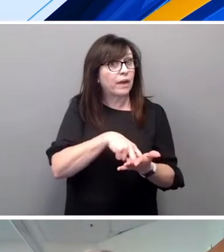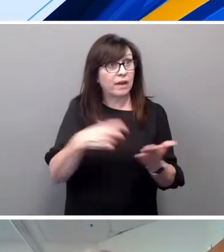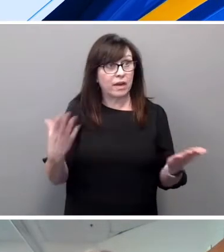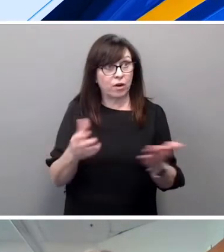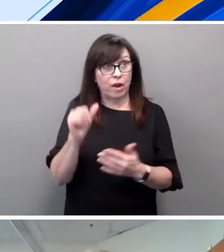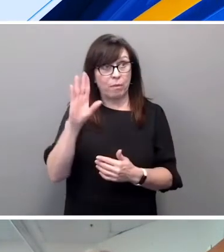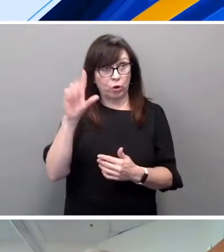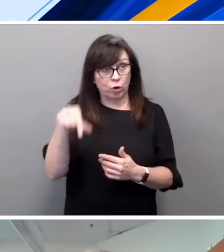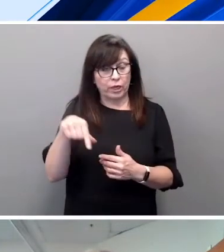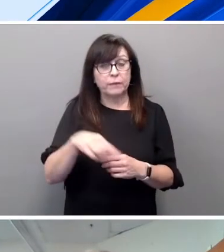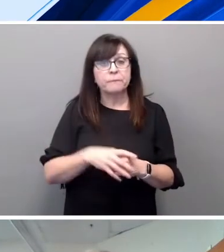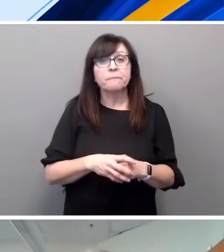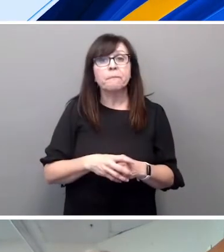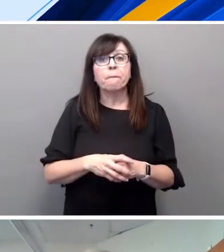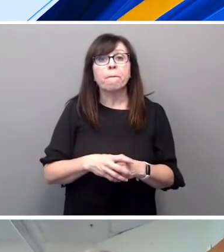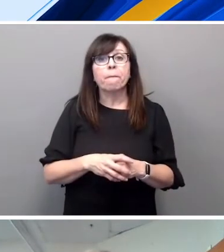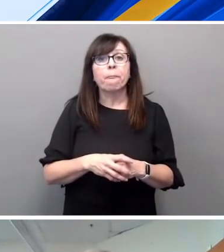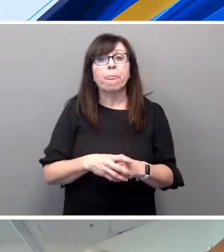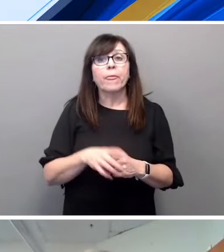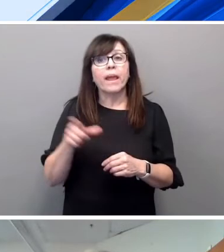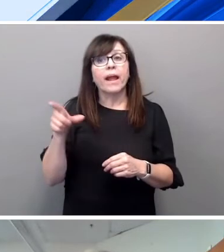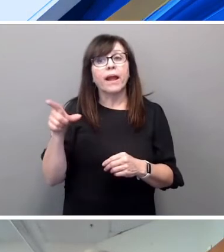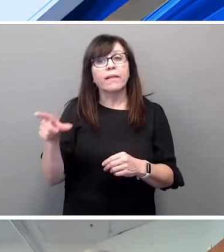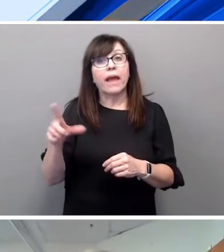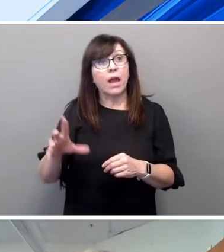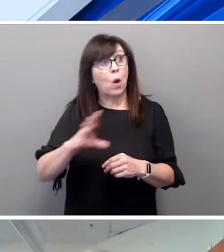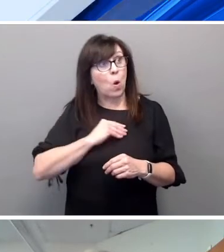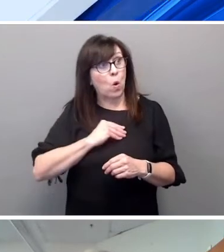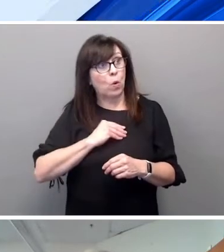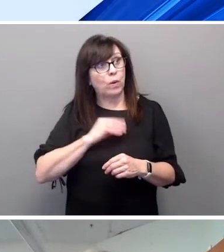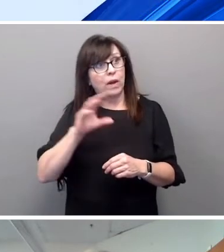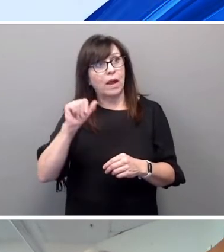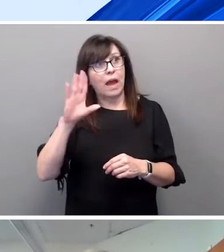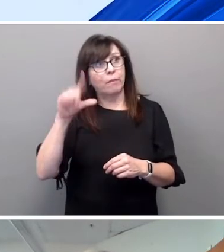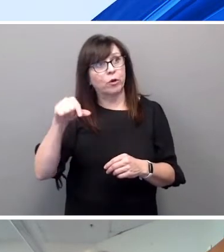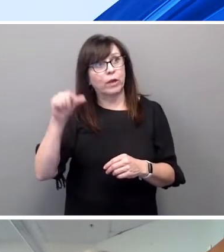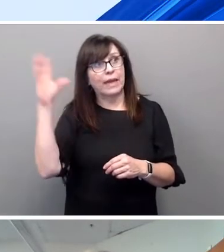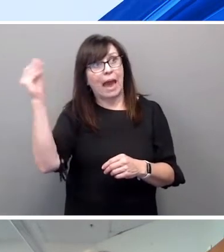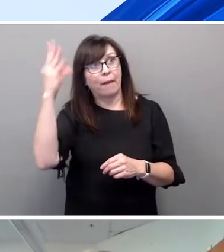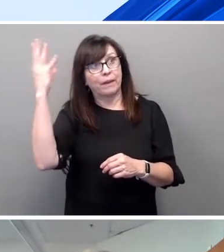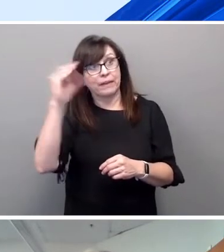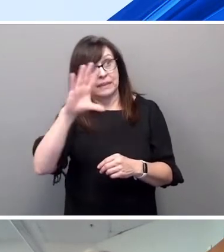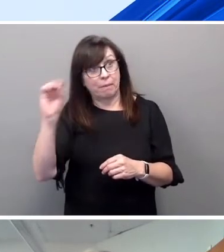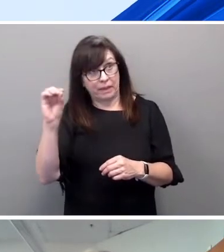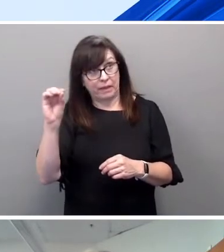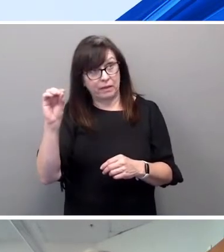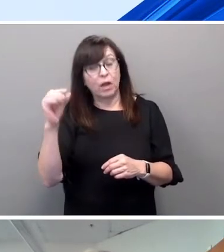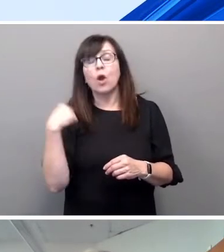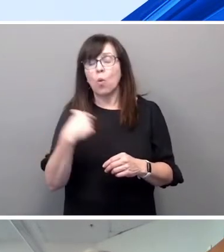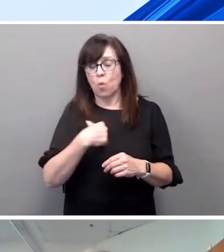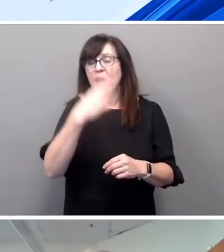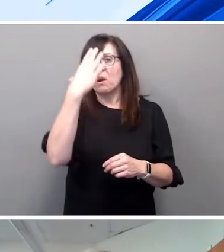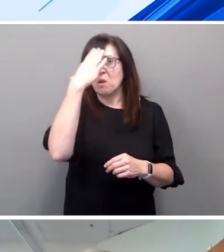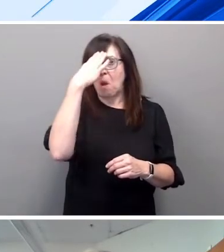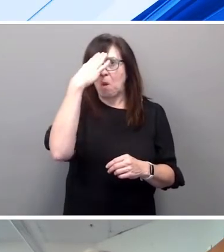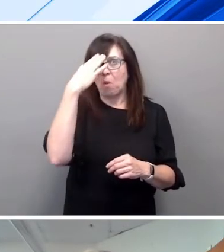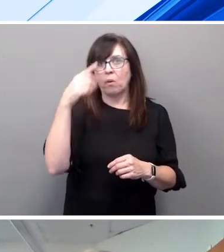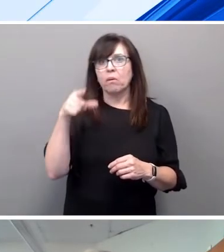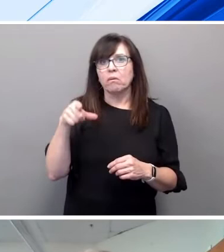Albuquerque owns Albuquerque Ambulance Company, and we do know that they've vaccinated